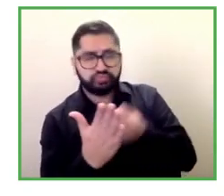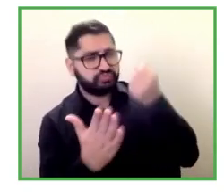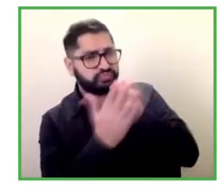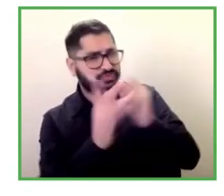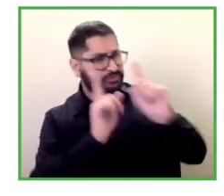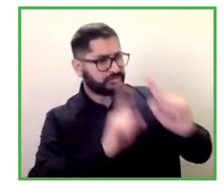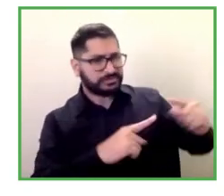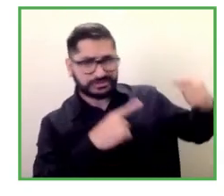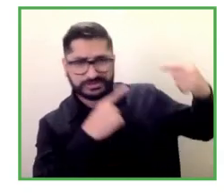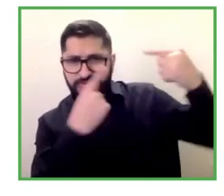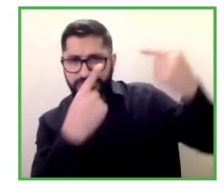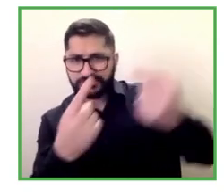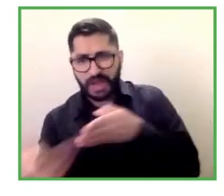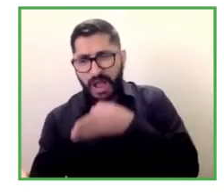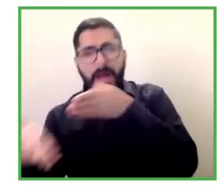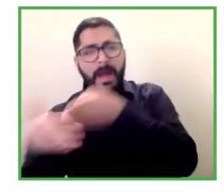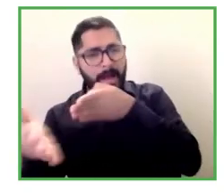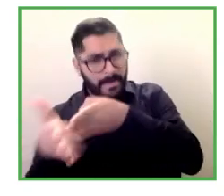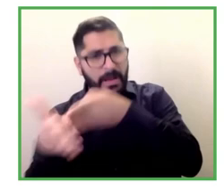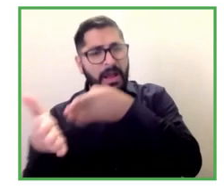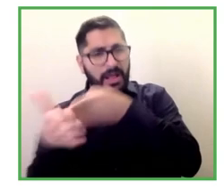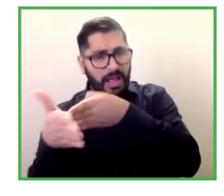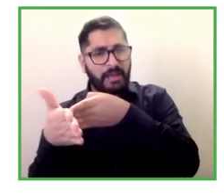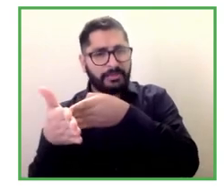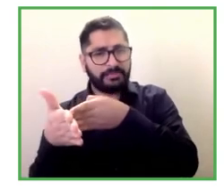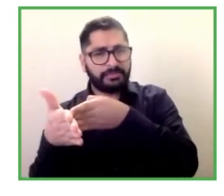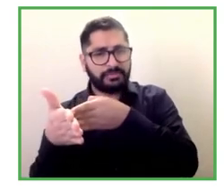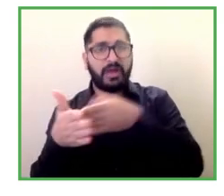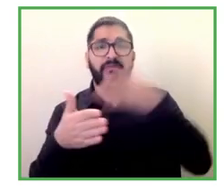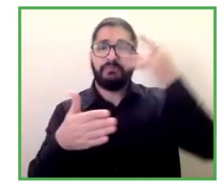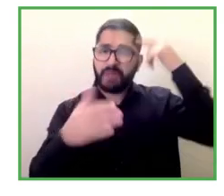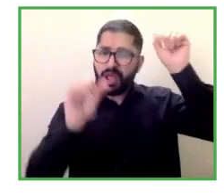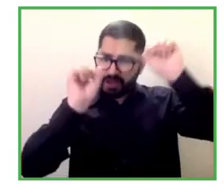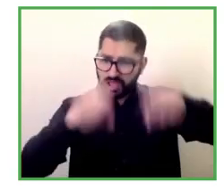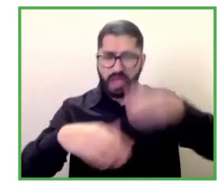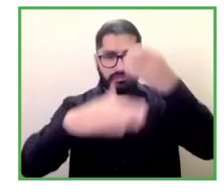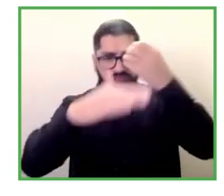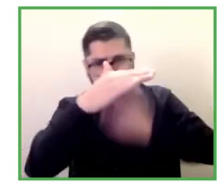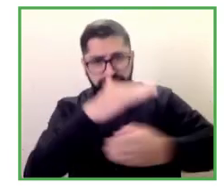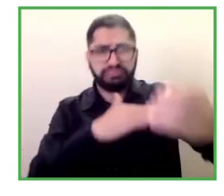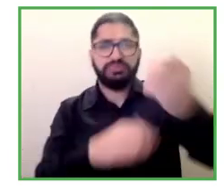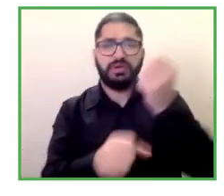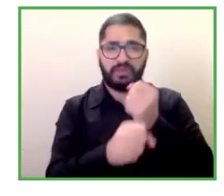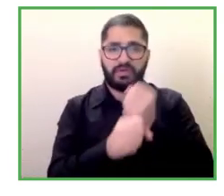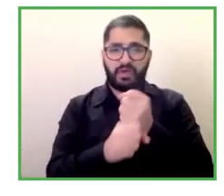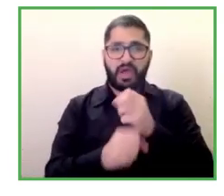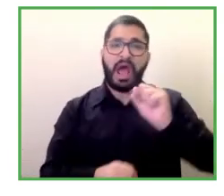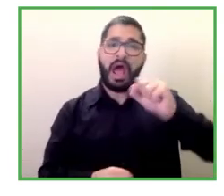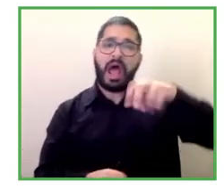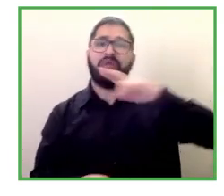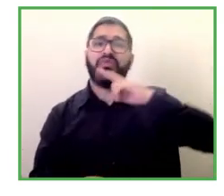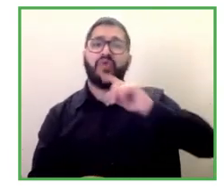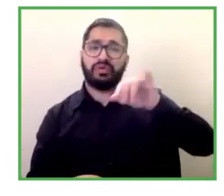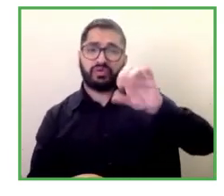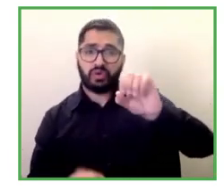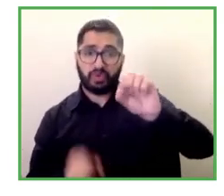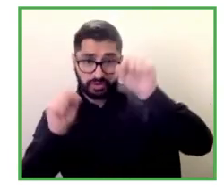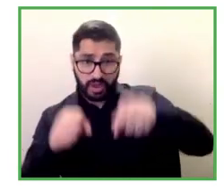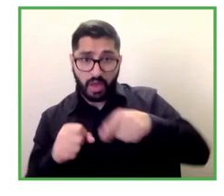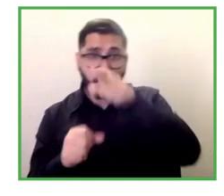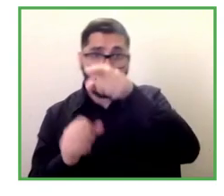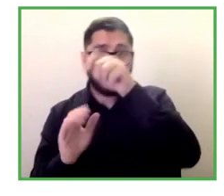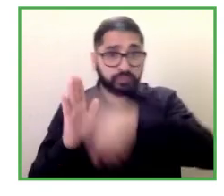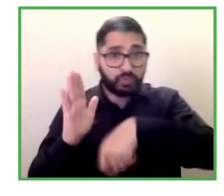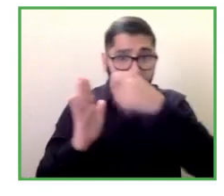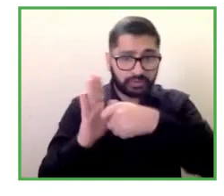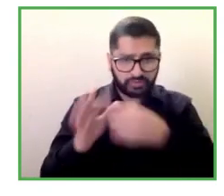face many barriers for entering the job market. We've had the opportunity to listen to Antonio with a very concrete, very clear project that's